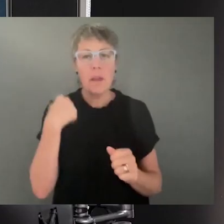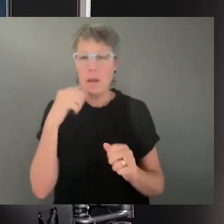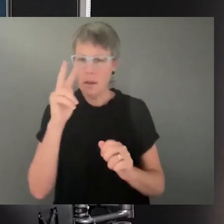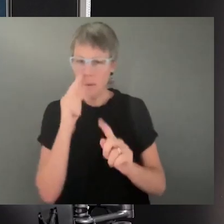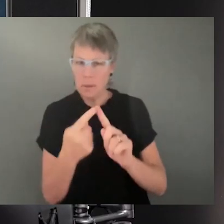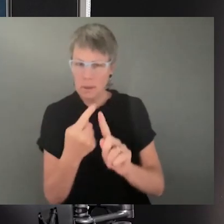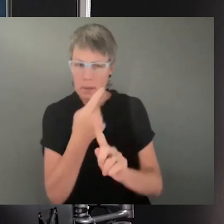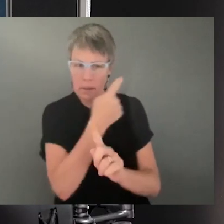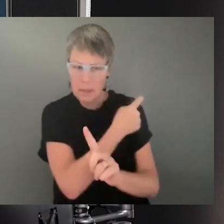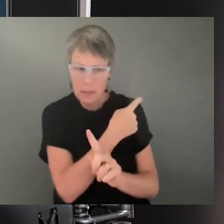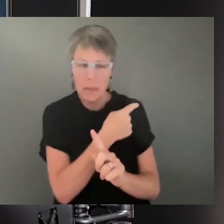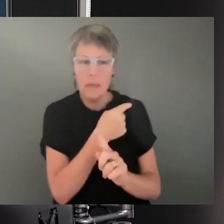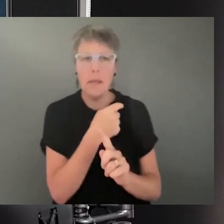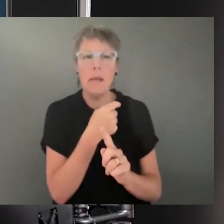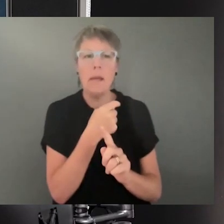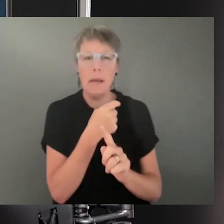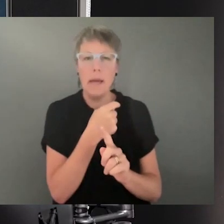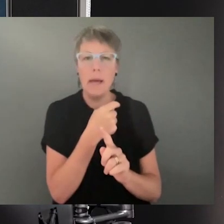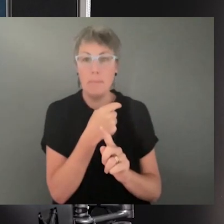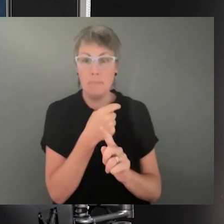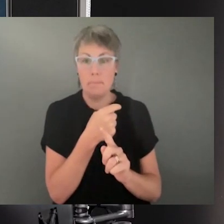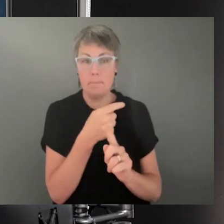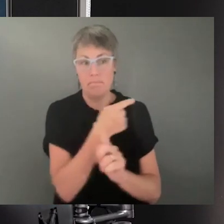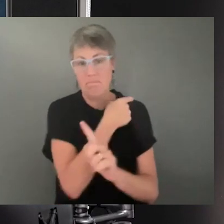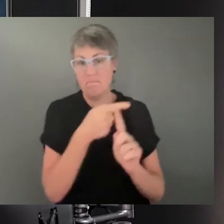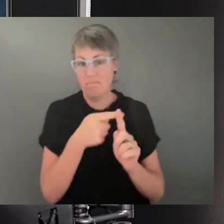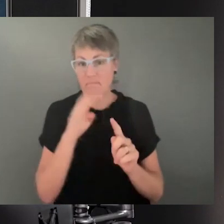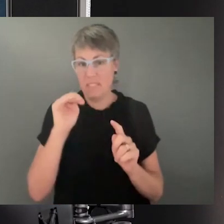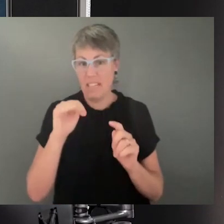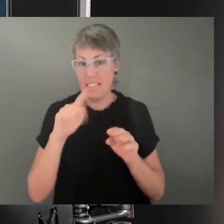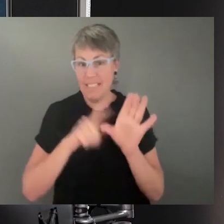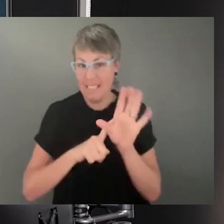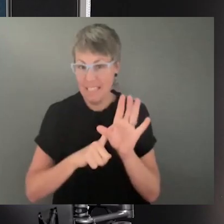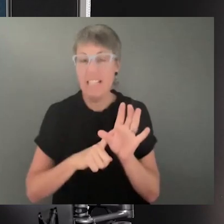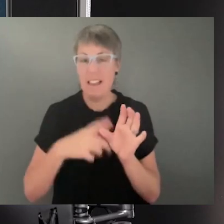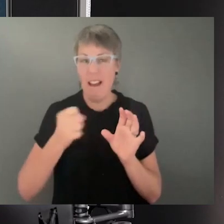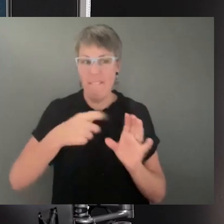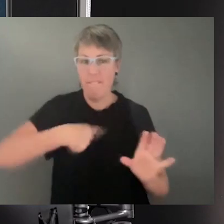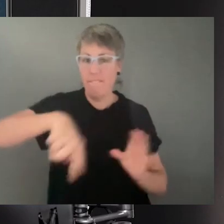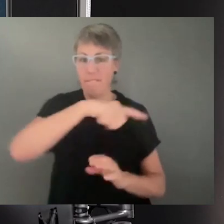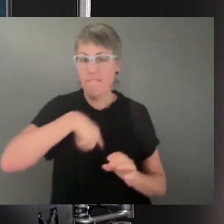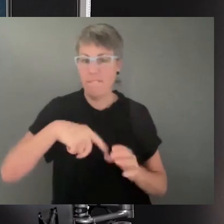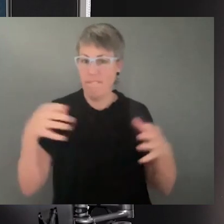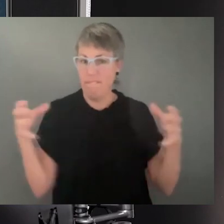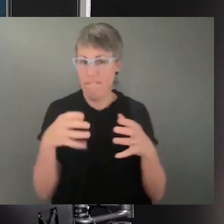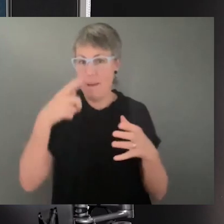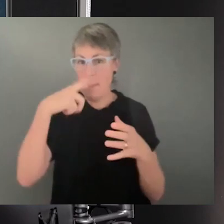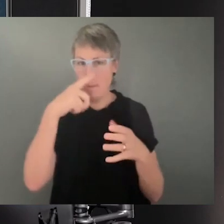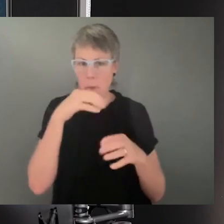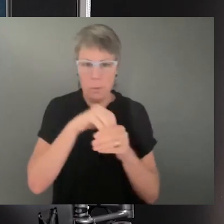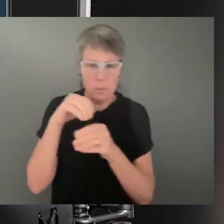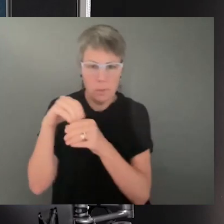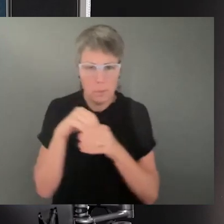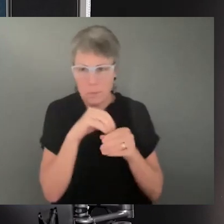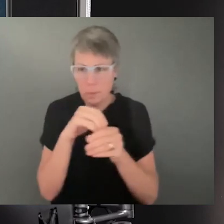the project, and we've been talking about, it's been since at least the 1970s that artists and allies have